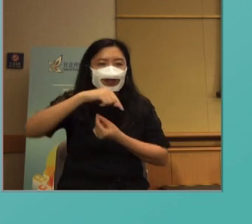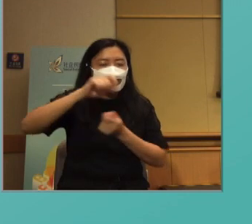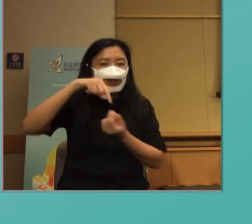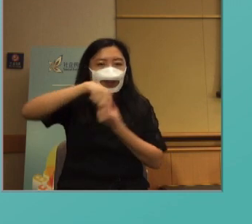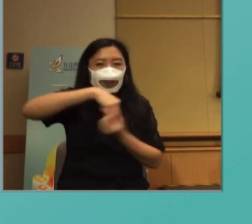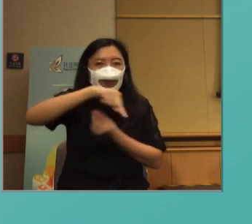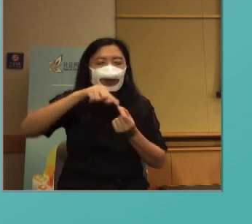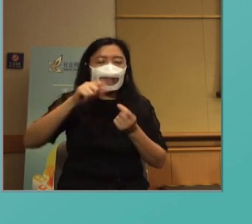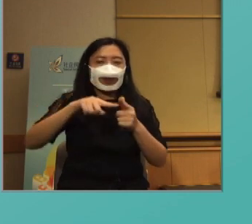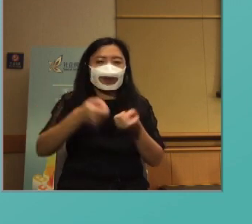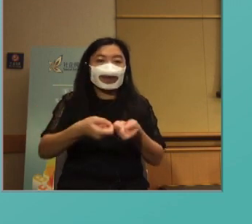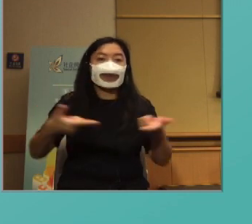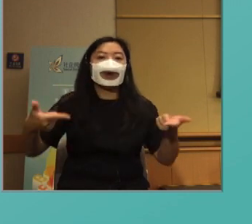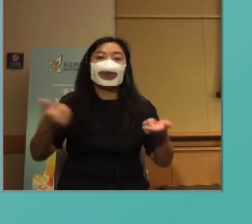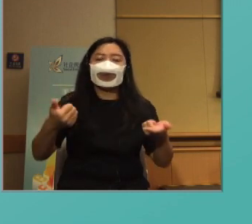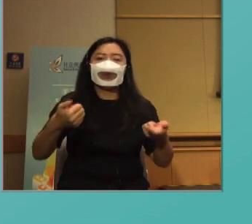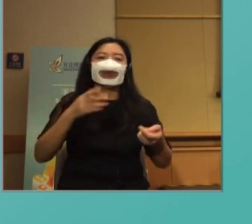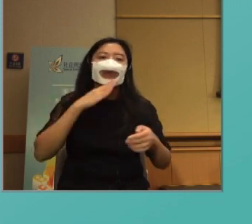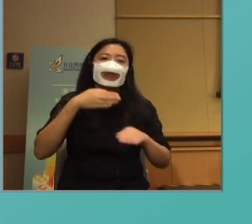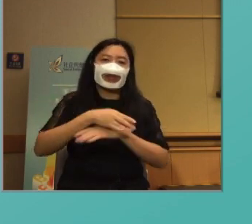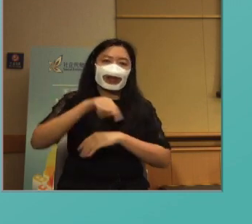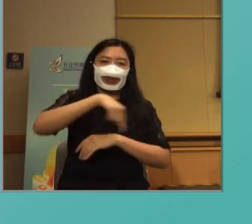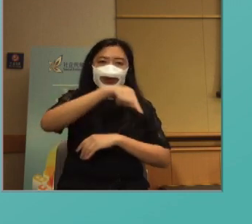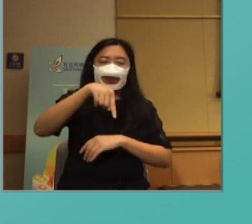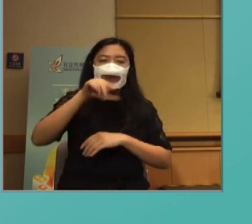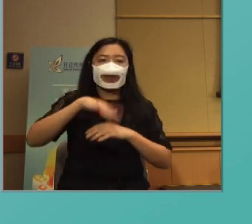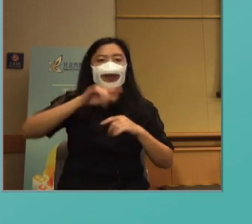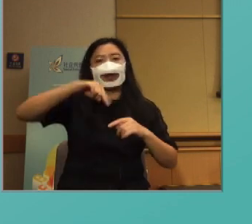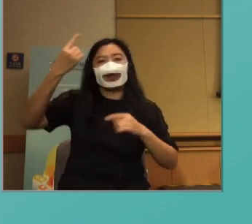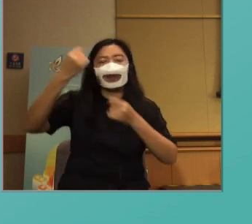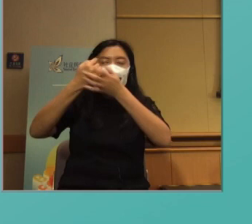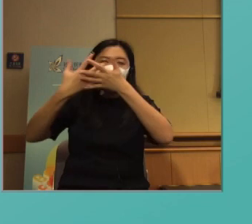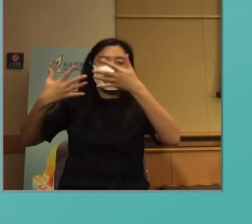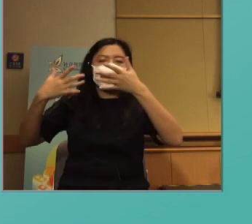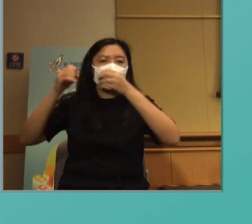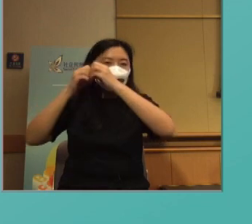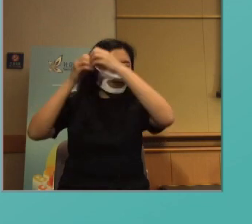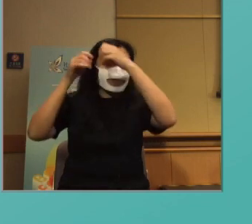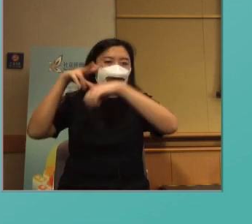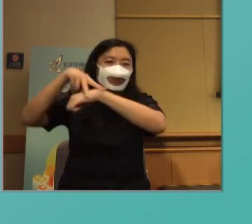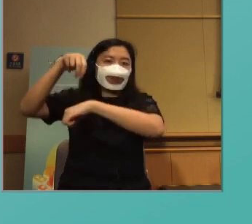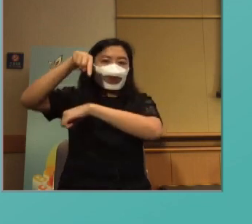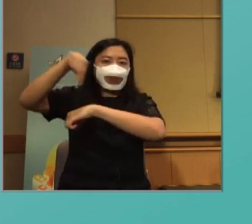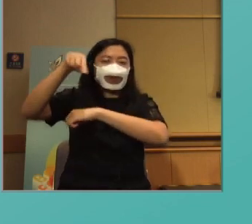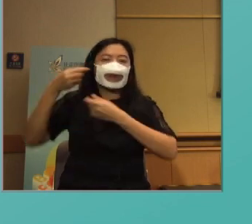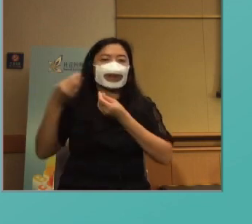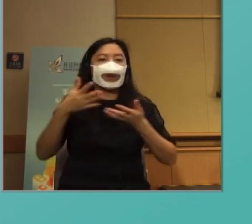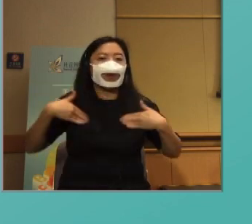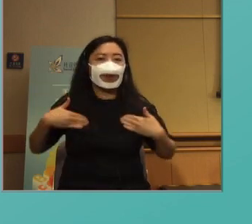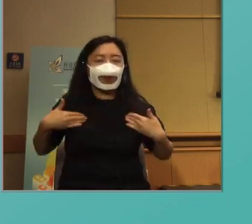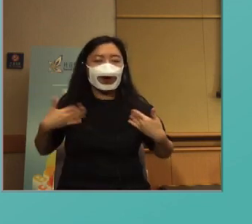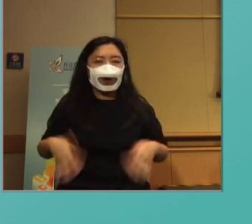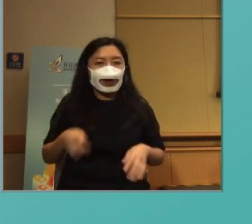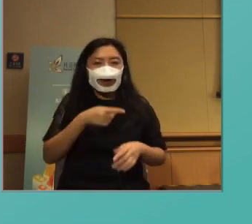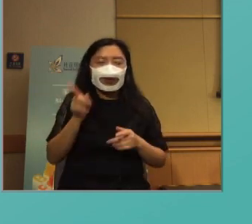or metaverse environment. For example, the campaign can be uploaded in response to